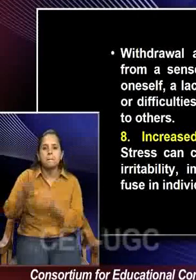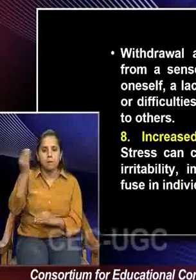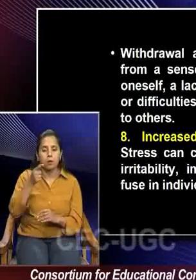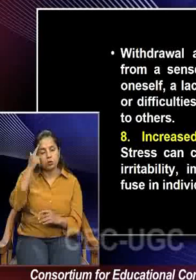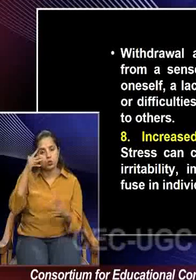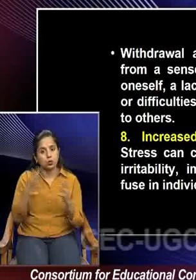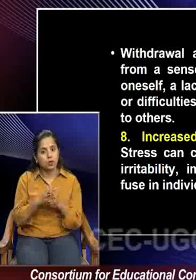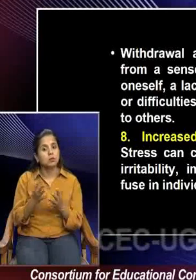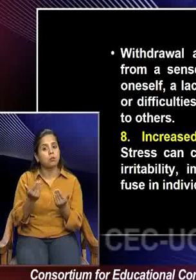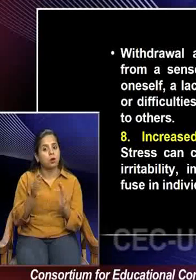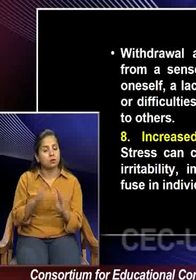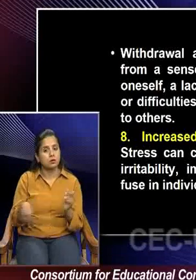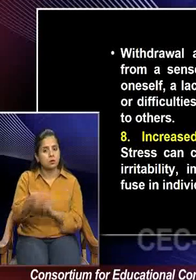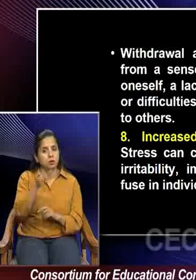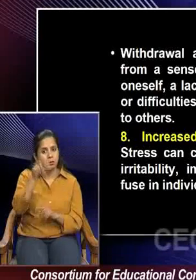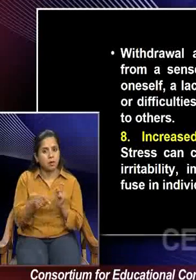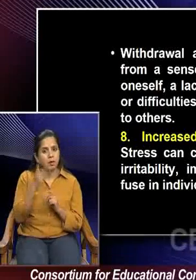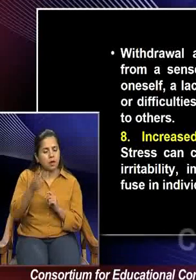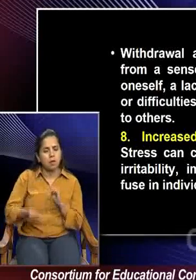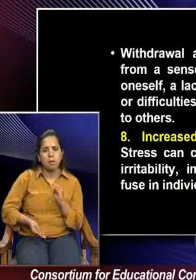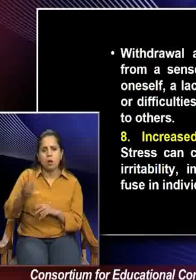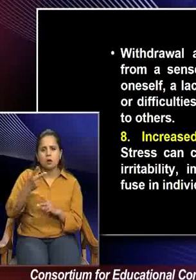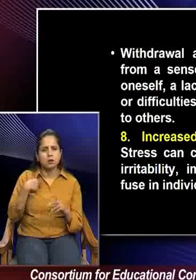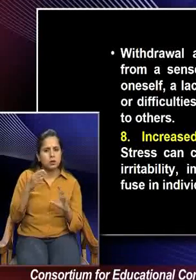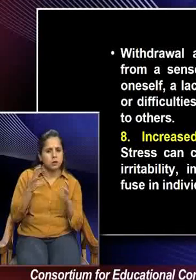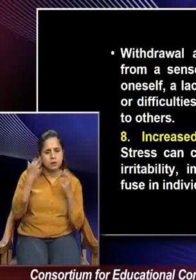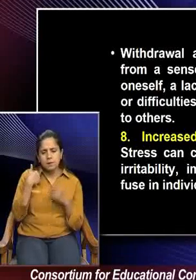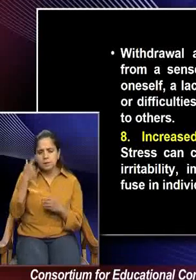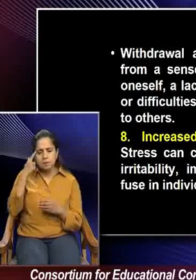can contribute to a heightened irritability,